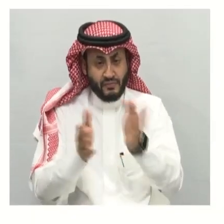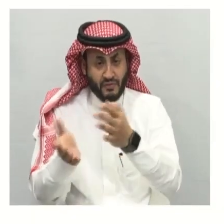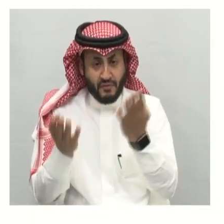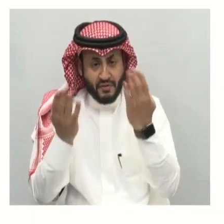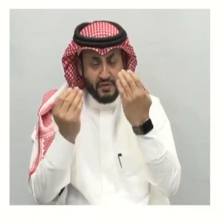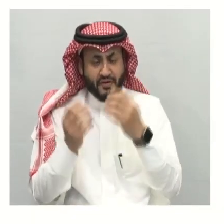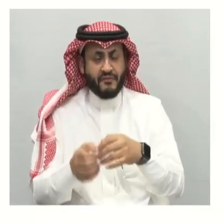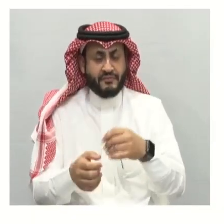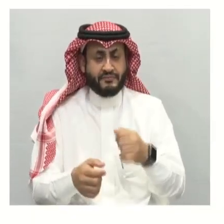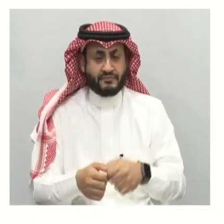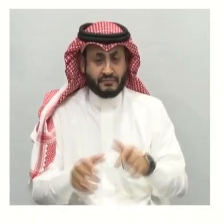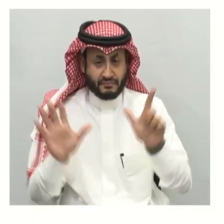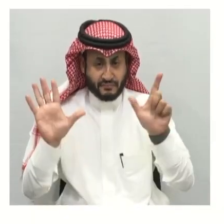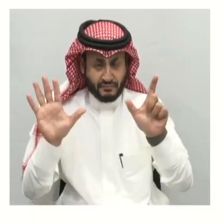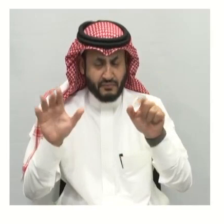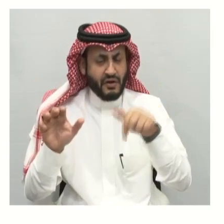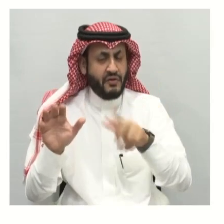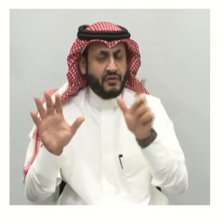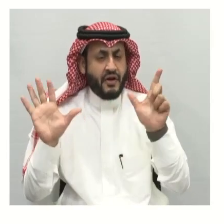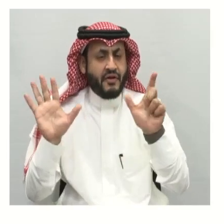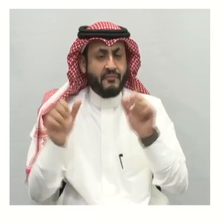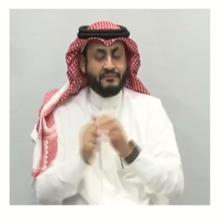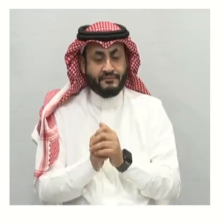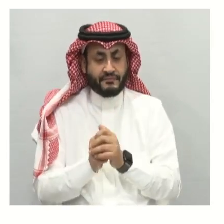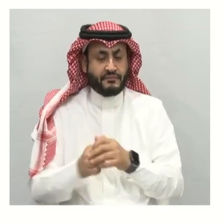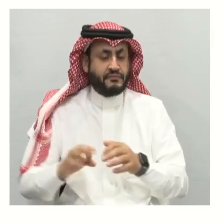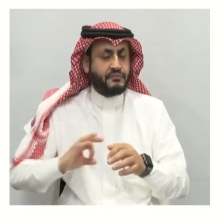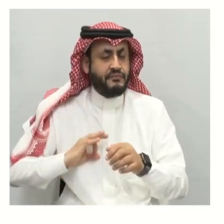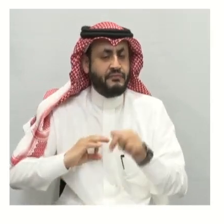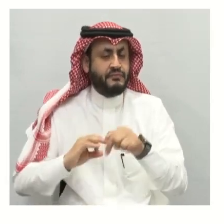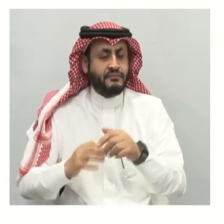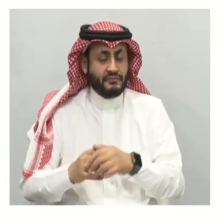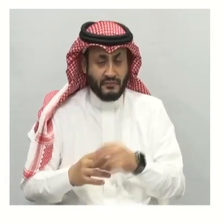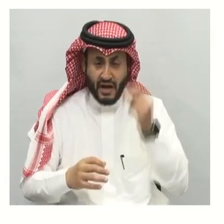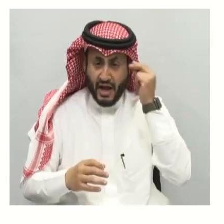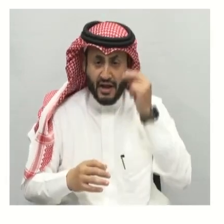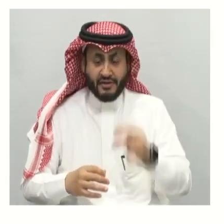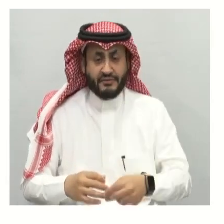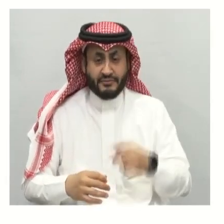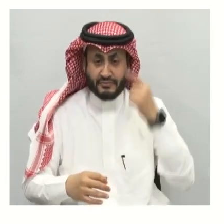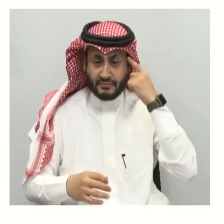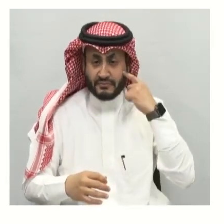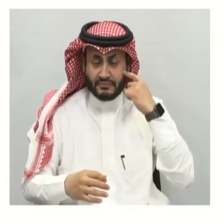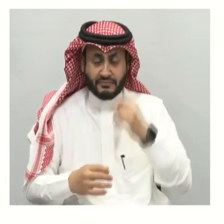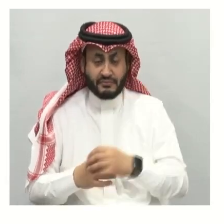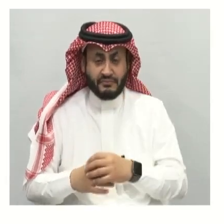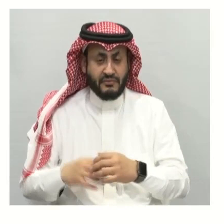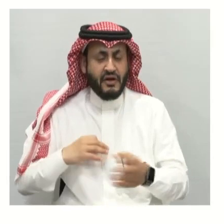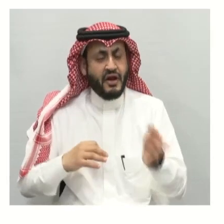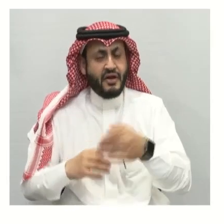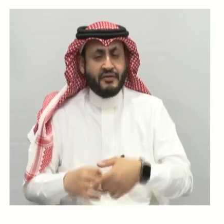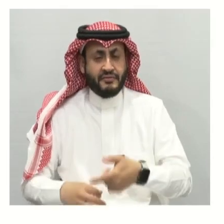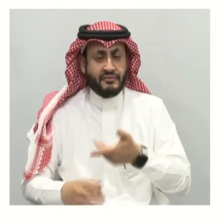say the days of the week. The day, what day of the week that you like? I like Saturday. You can say, I like